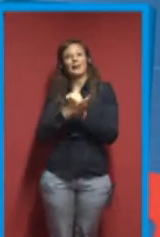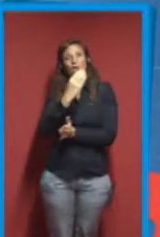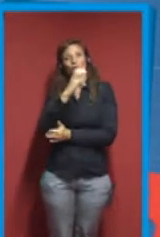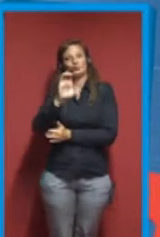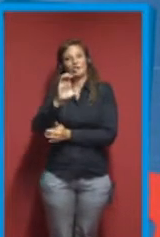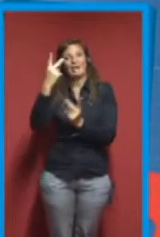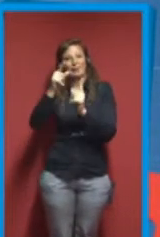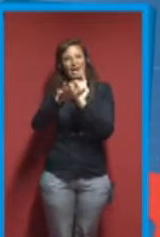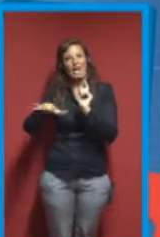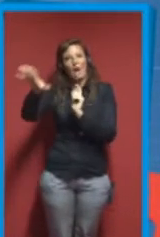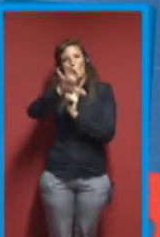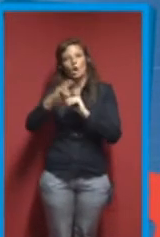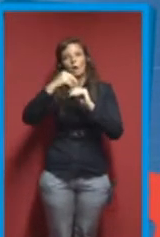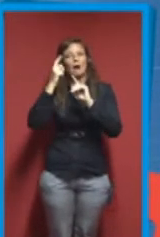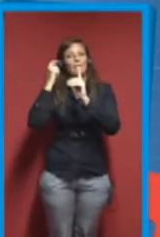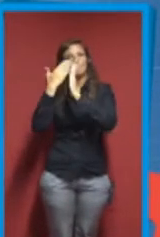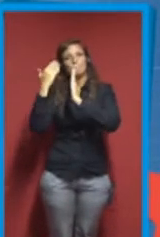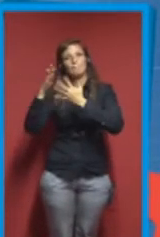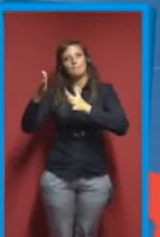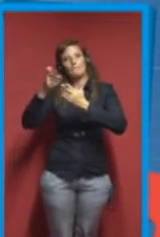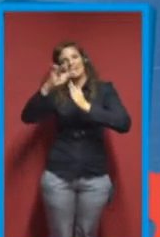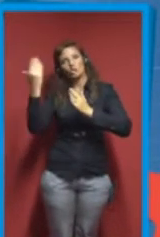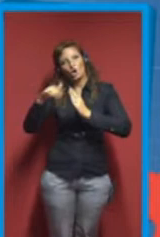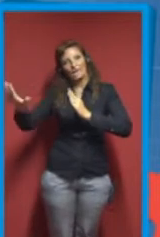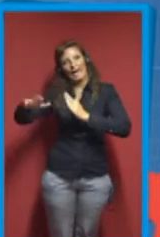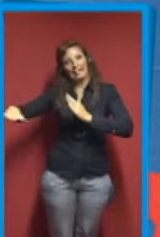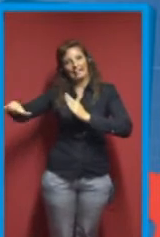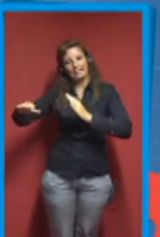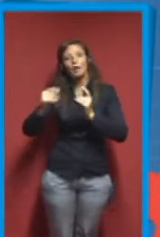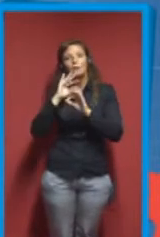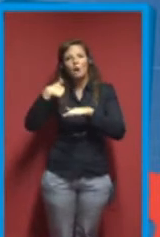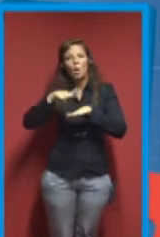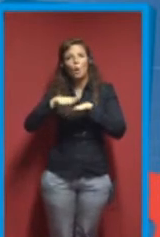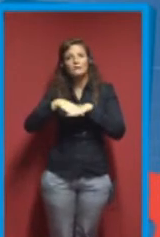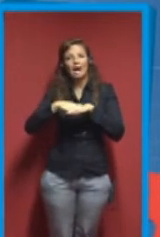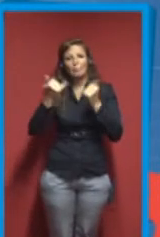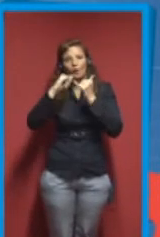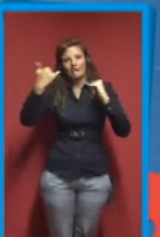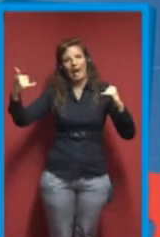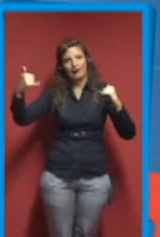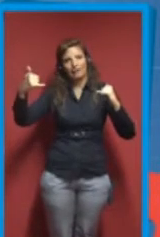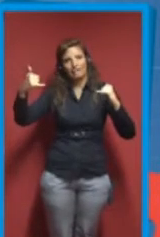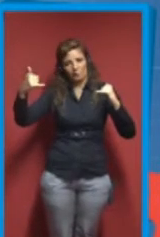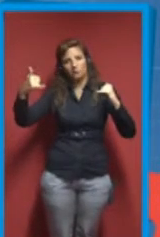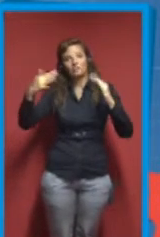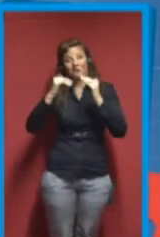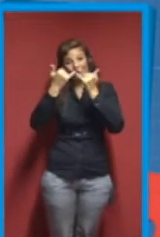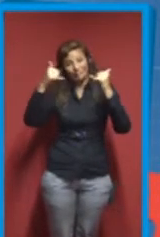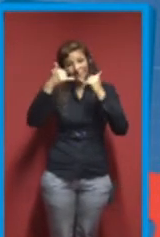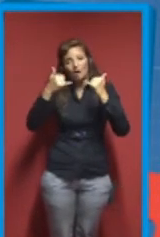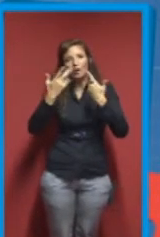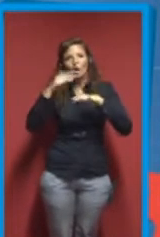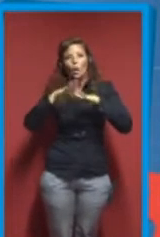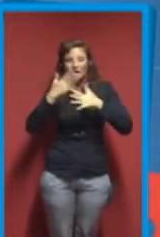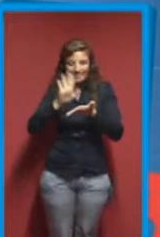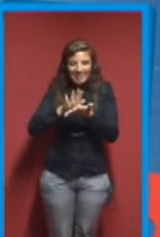But the basic white nylon that comes off any SLS printer, as long as you make a shape that isn't